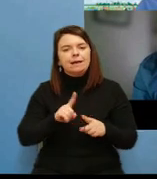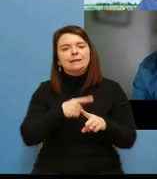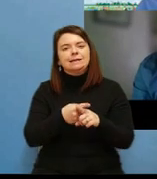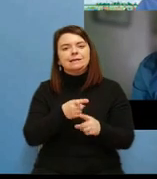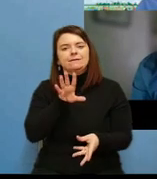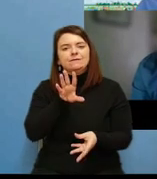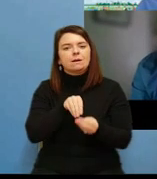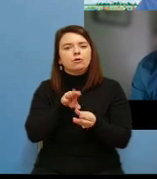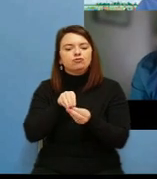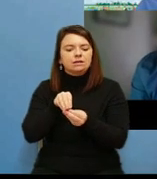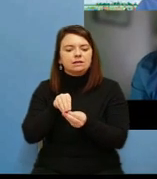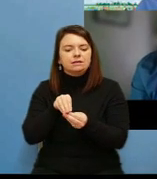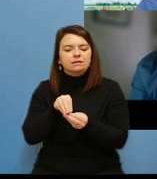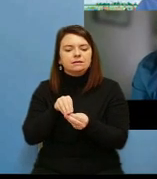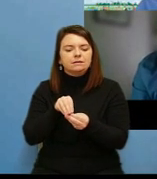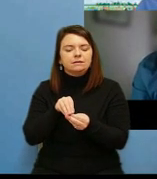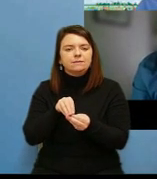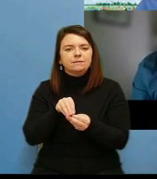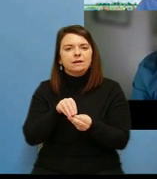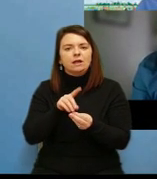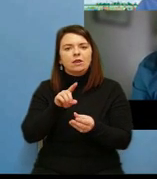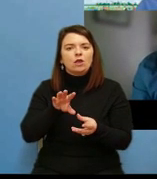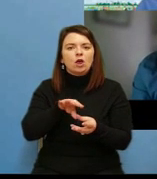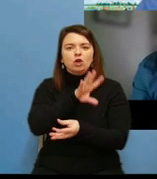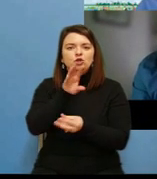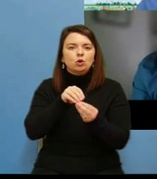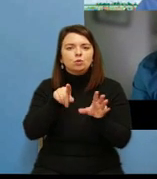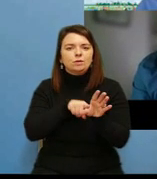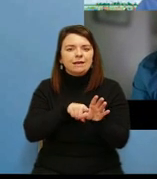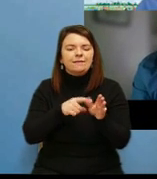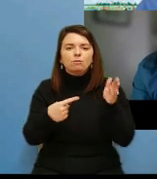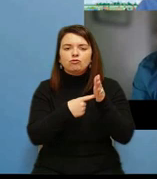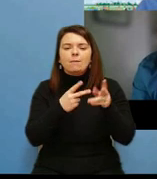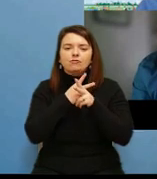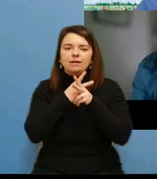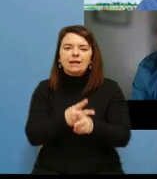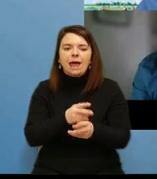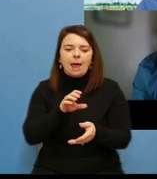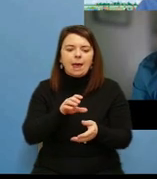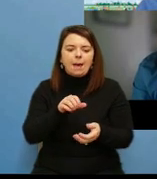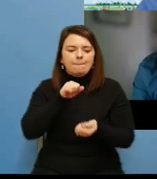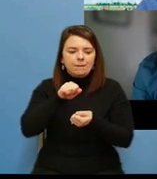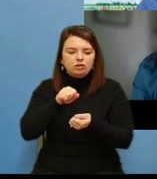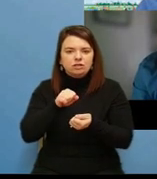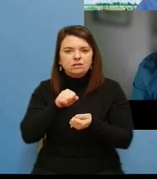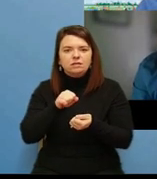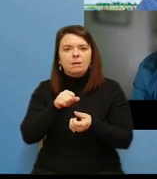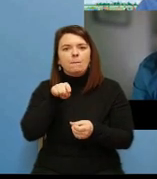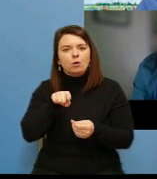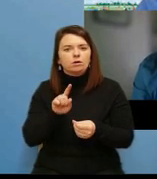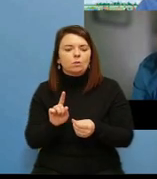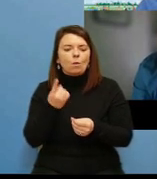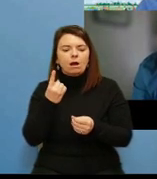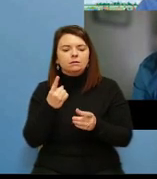report. So the executive summary, we can see as at month 10, the total year-to-date primary care